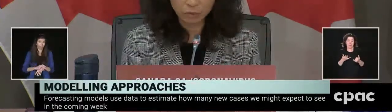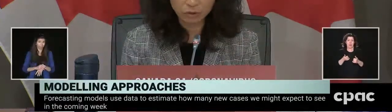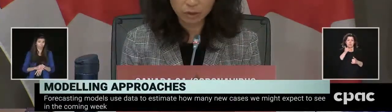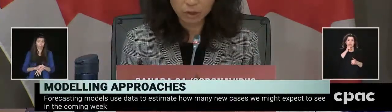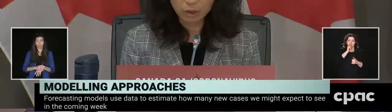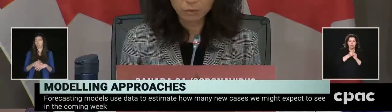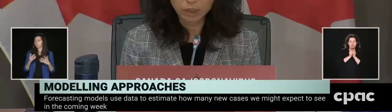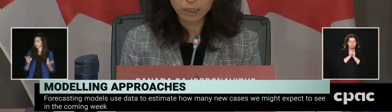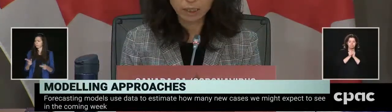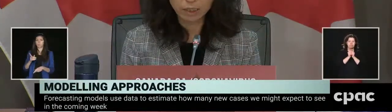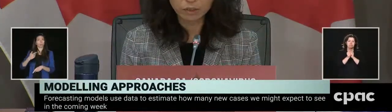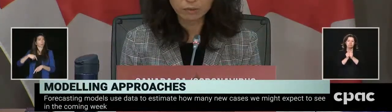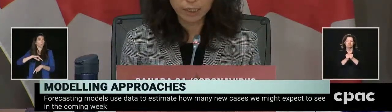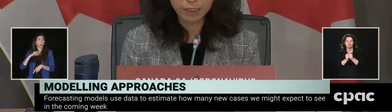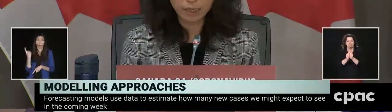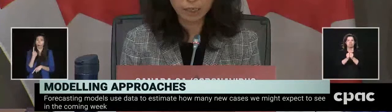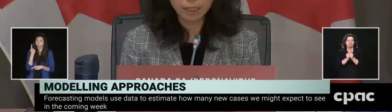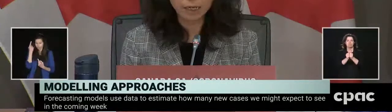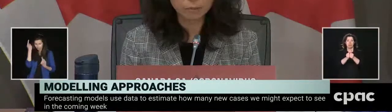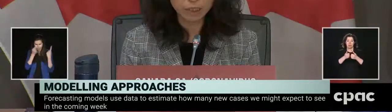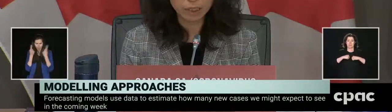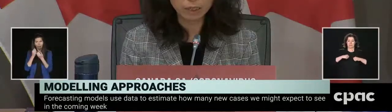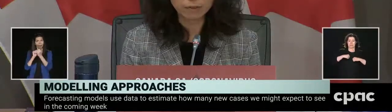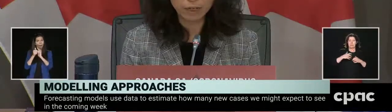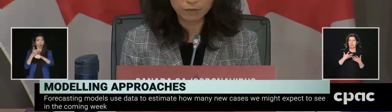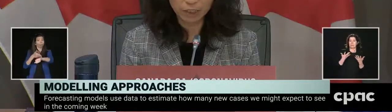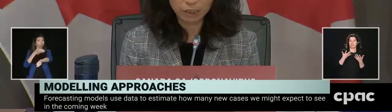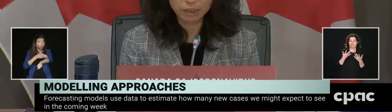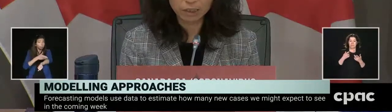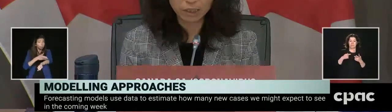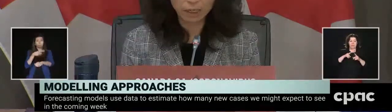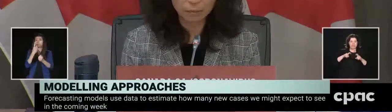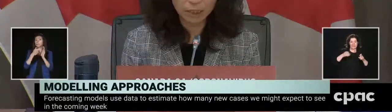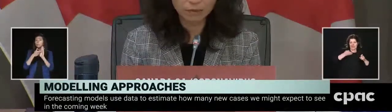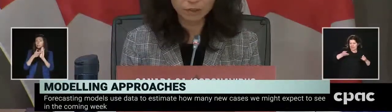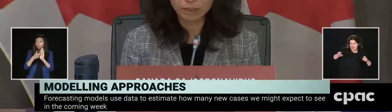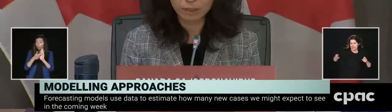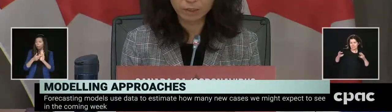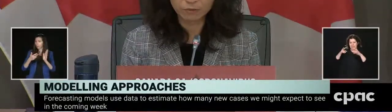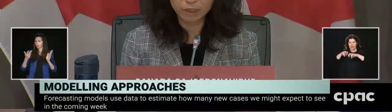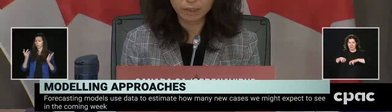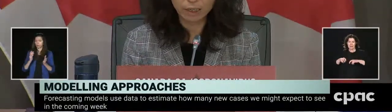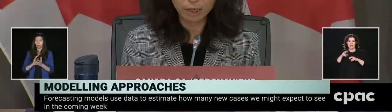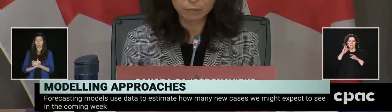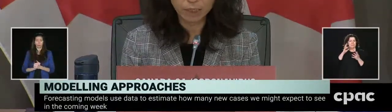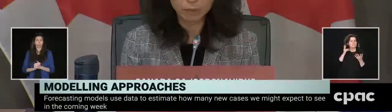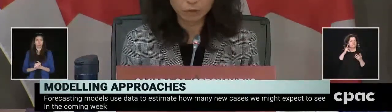For example, we are doing a number of efforts, different